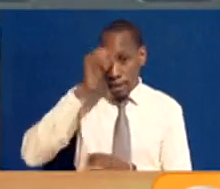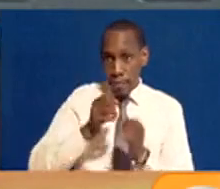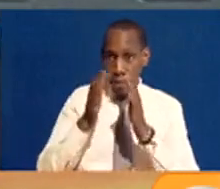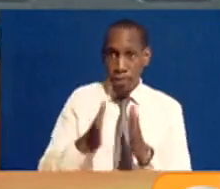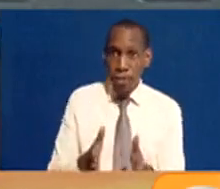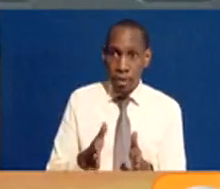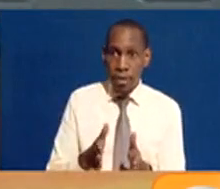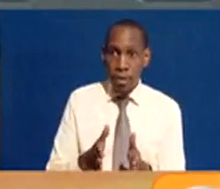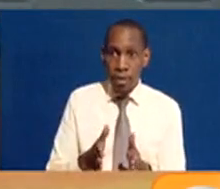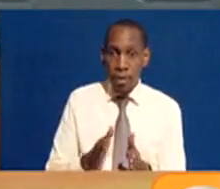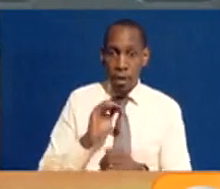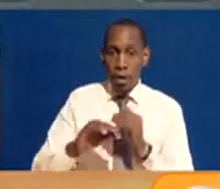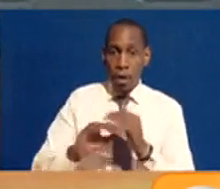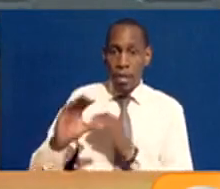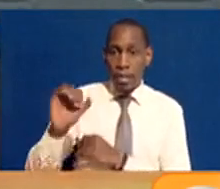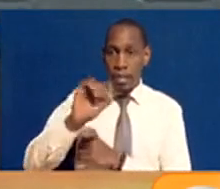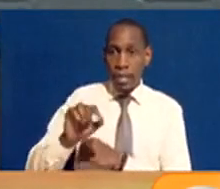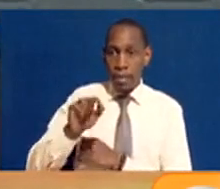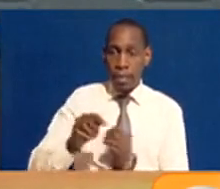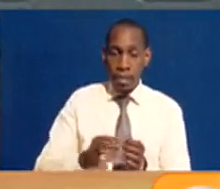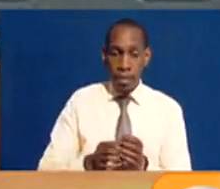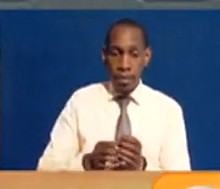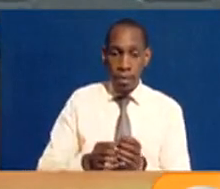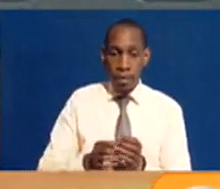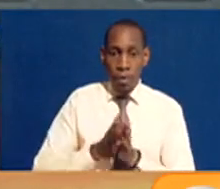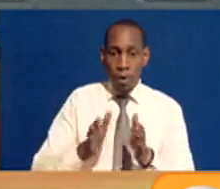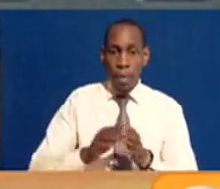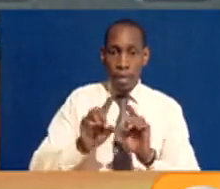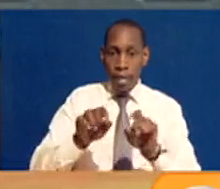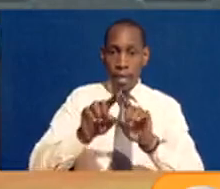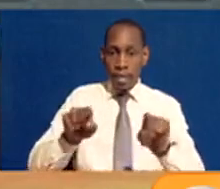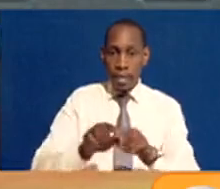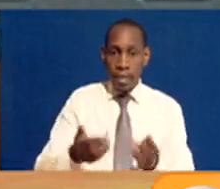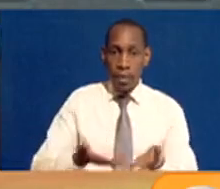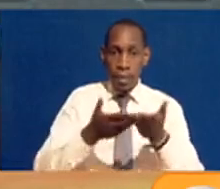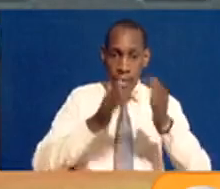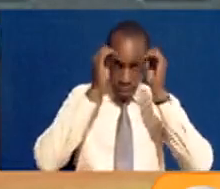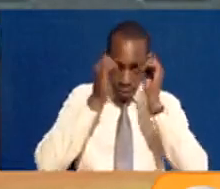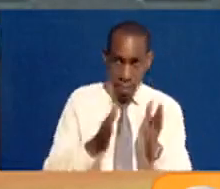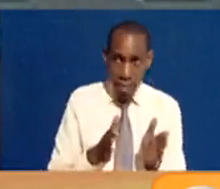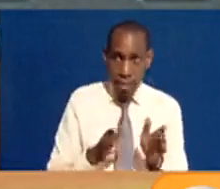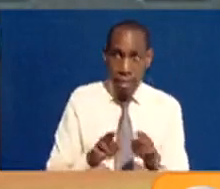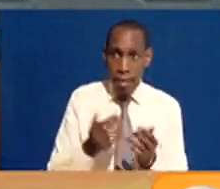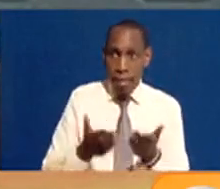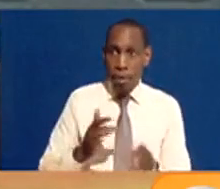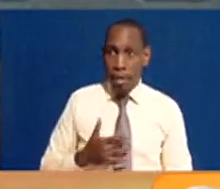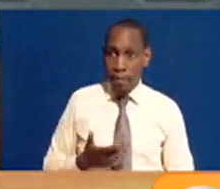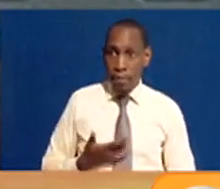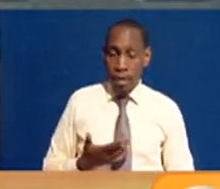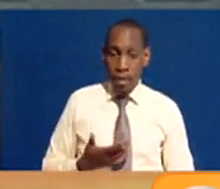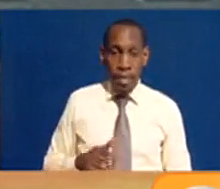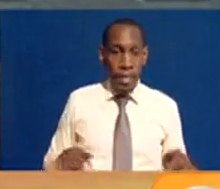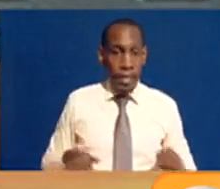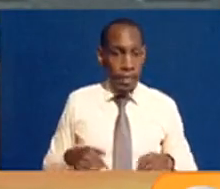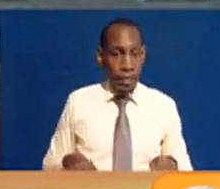officials, do all cabinet secretaries have to open the exam containers and hand them to the students, who might now be feeling the enormity